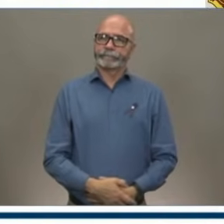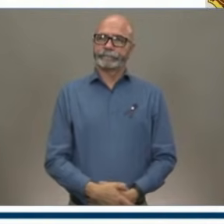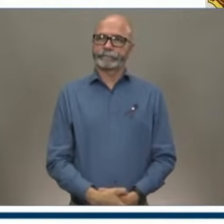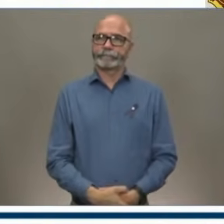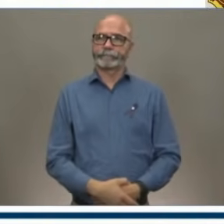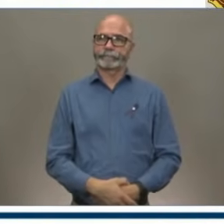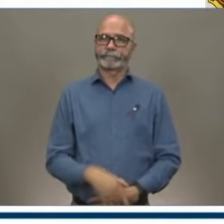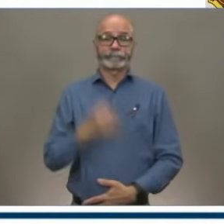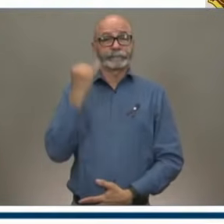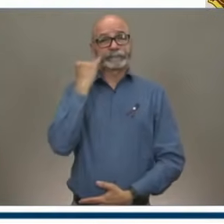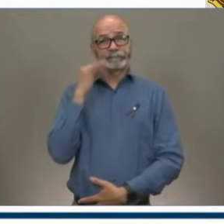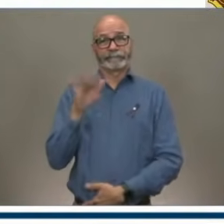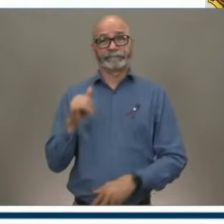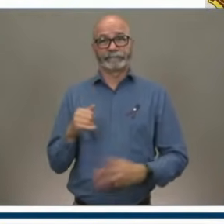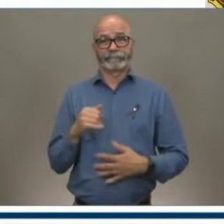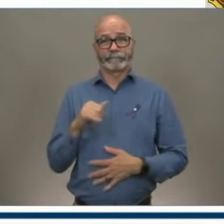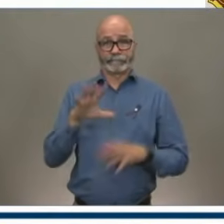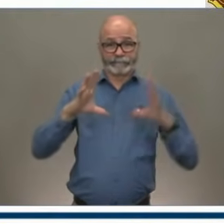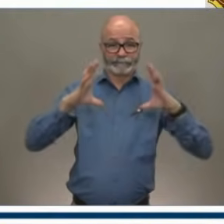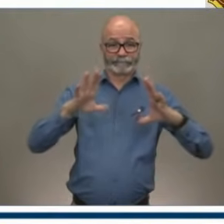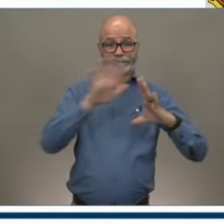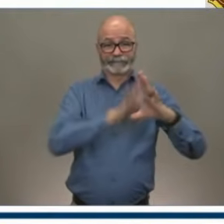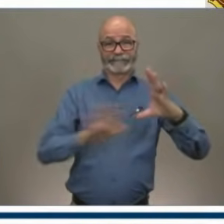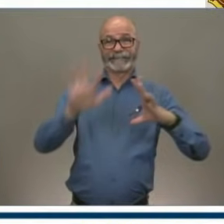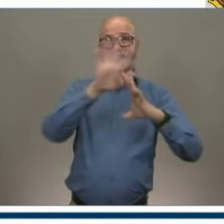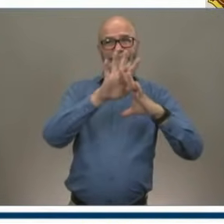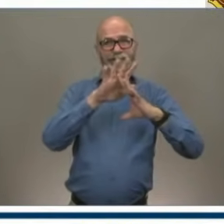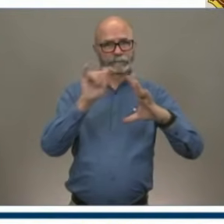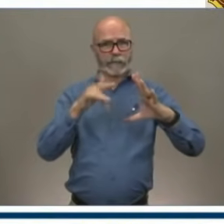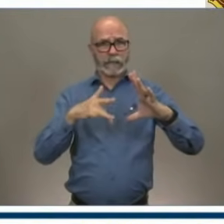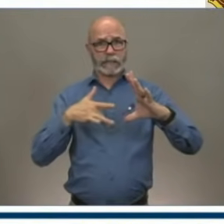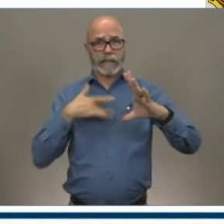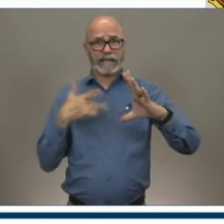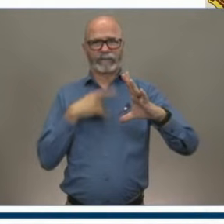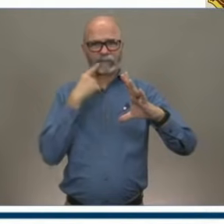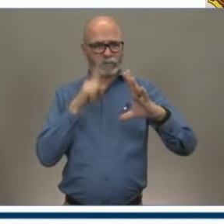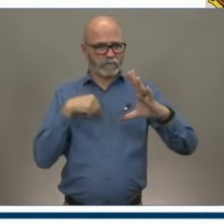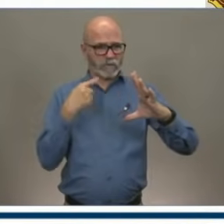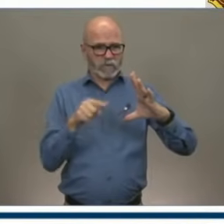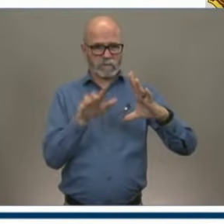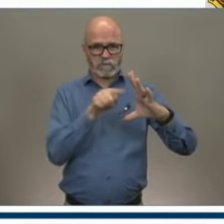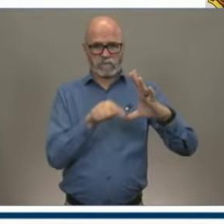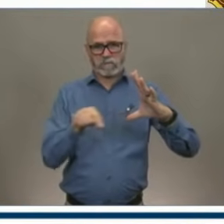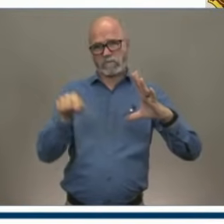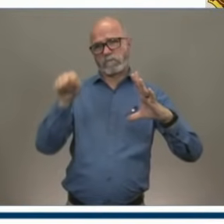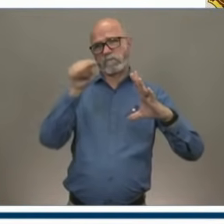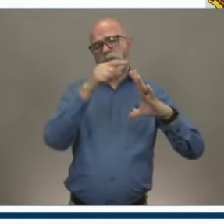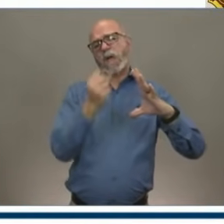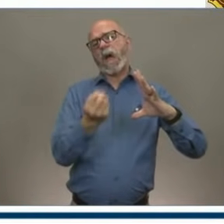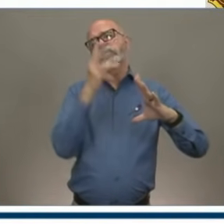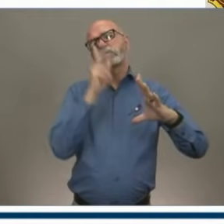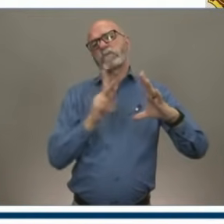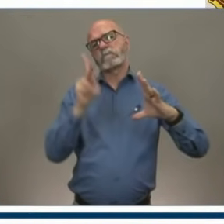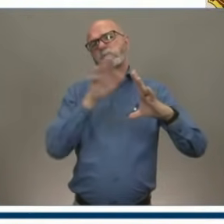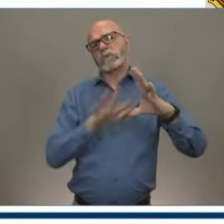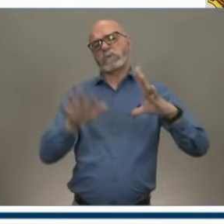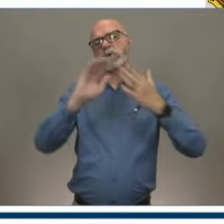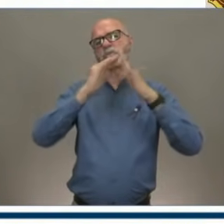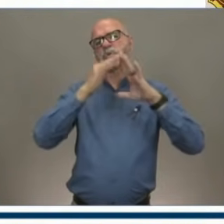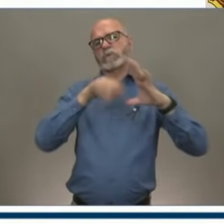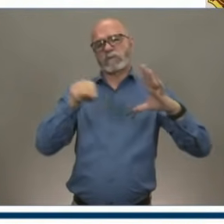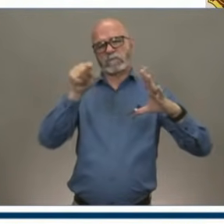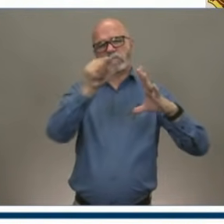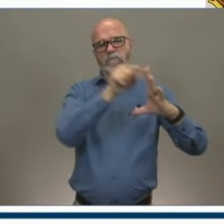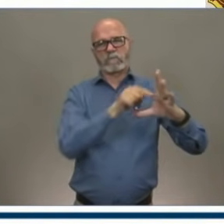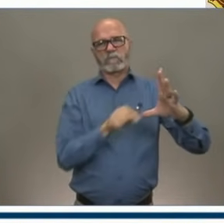the central zone. Do you have a percentage of how many are community spread and how many are traceable for